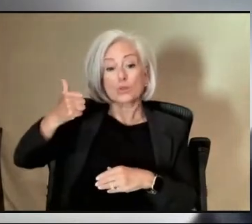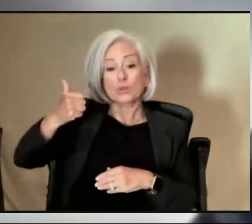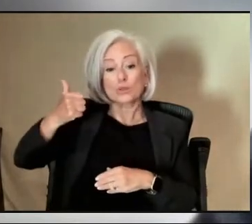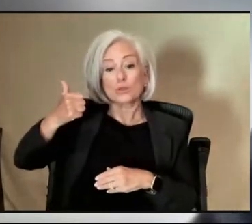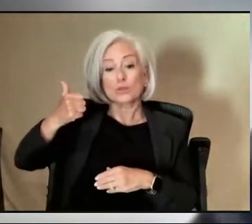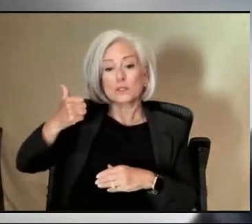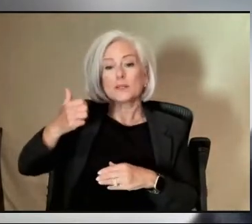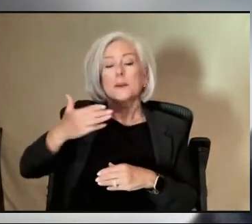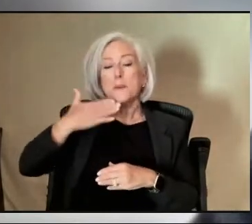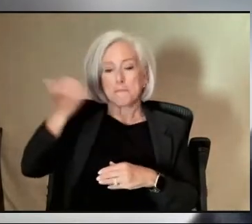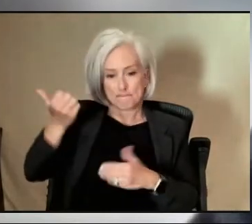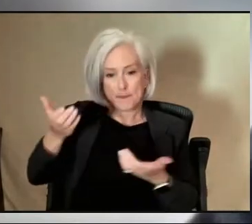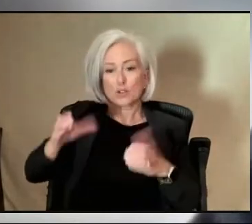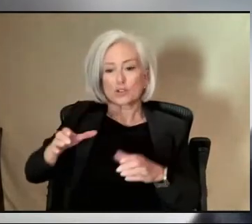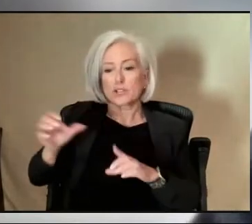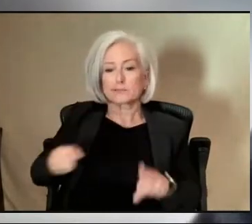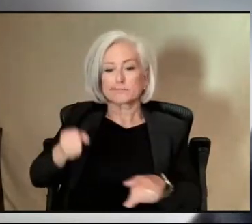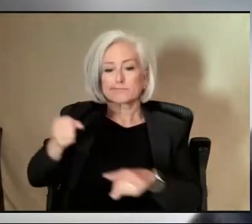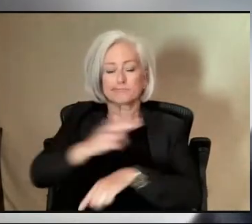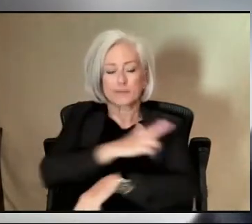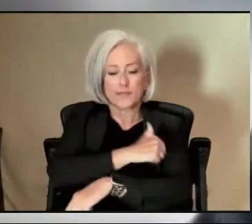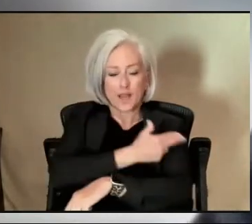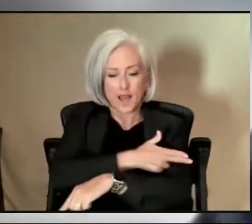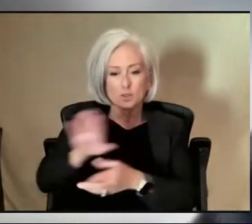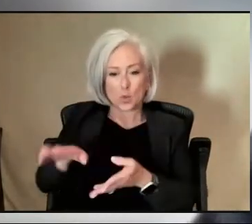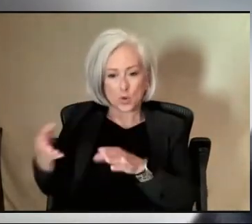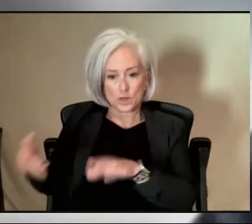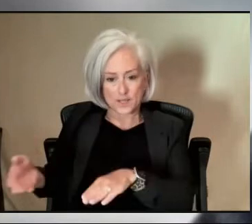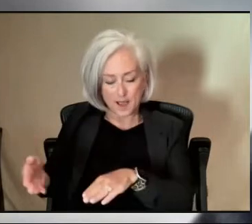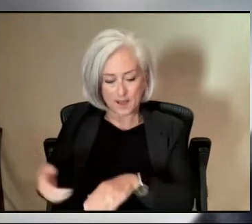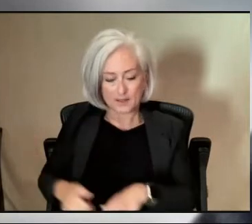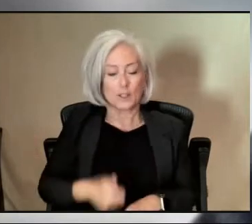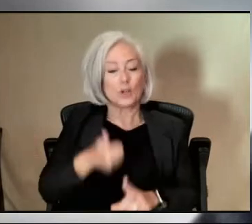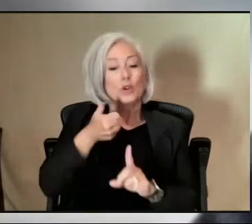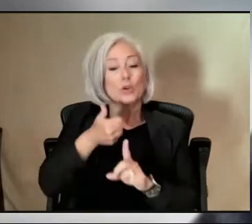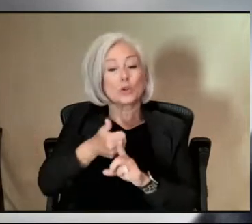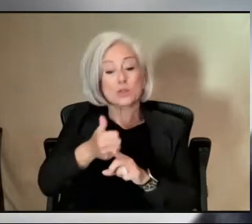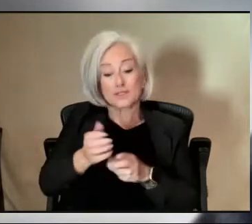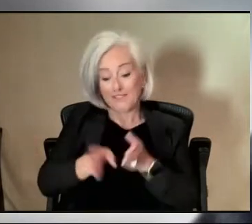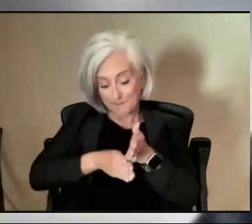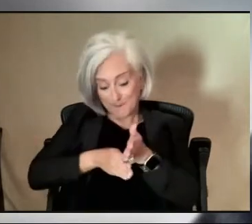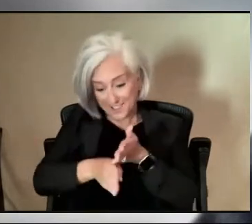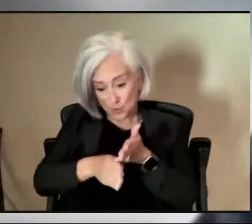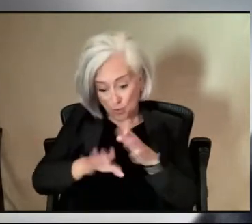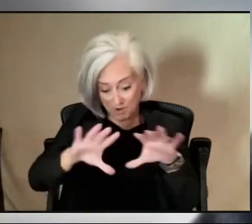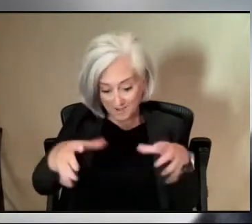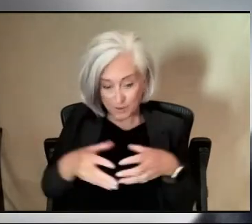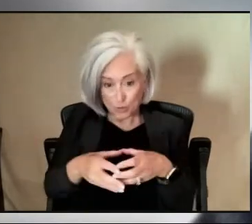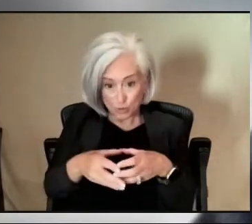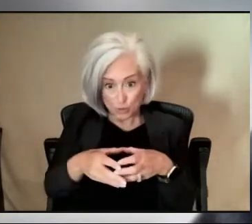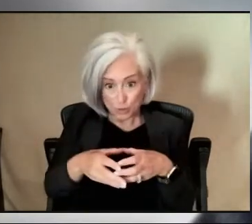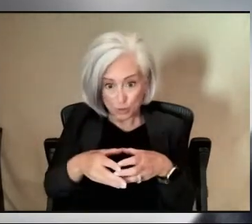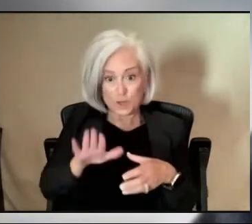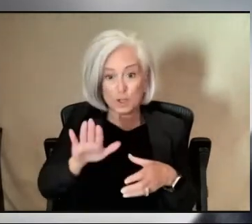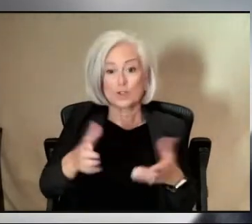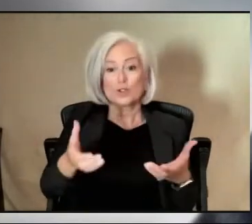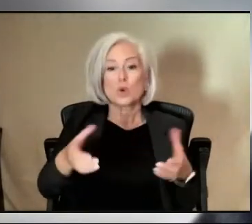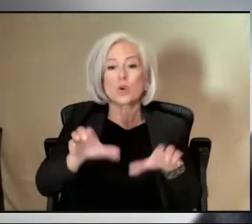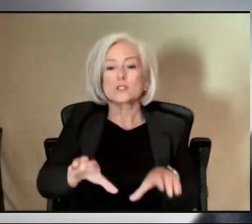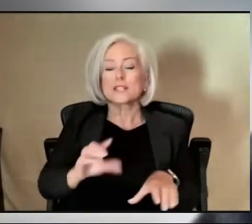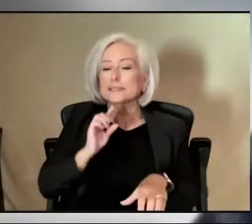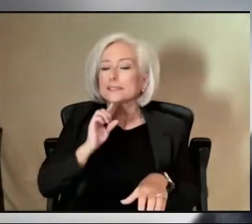were a member of a minority community, your risk of complications or of severe illness and even death were higher than